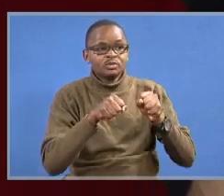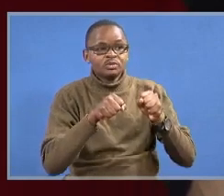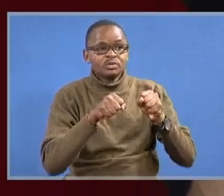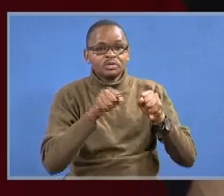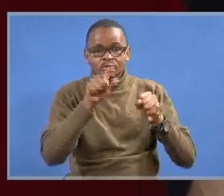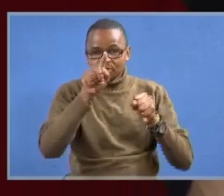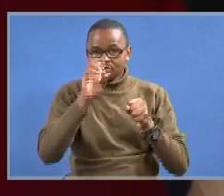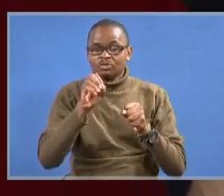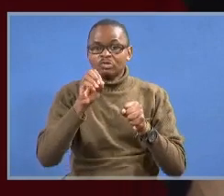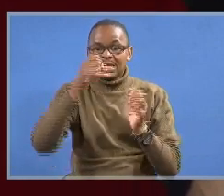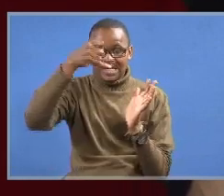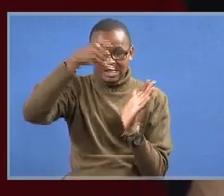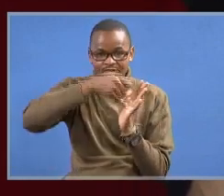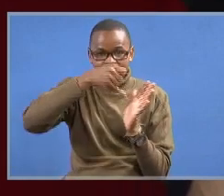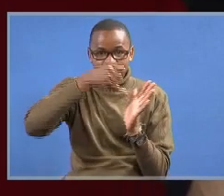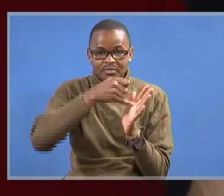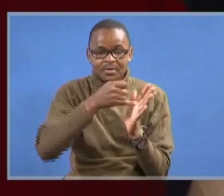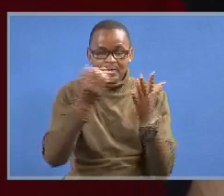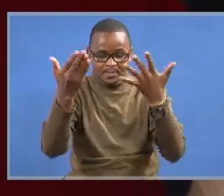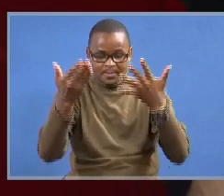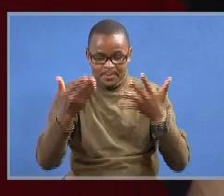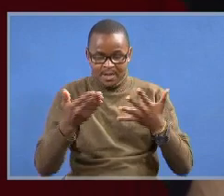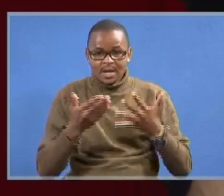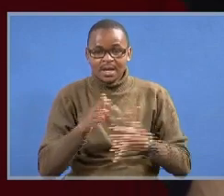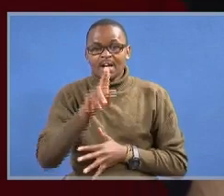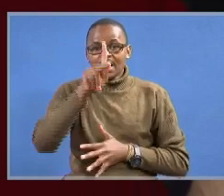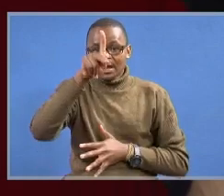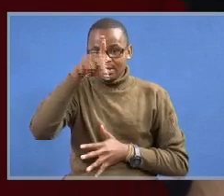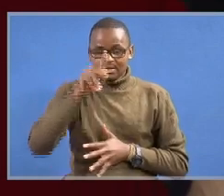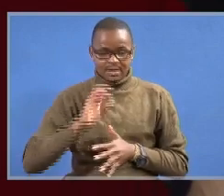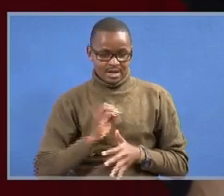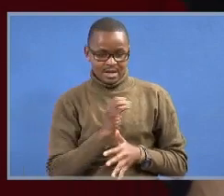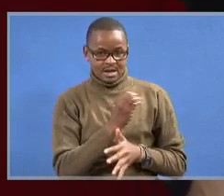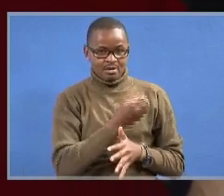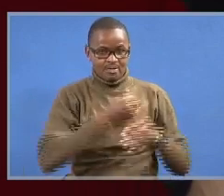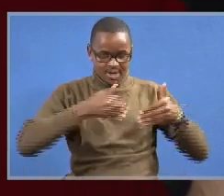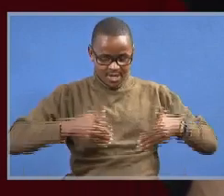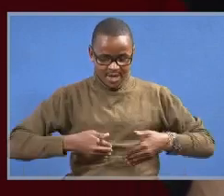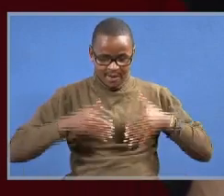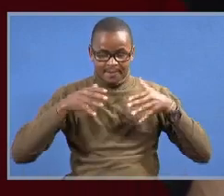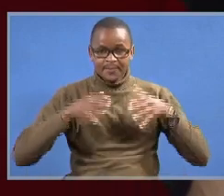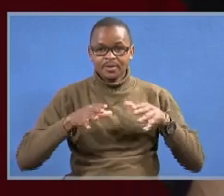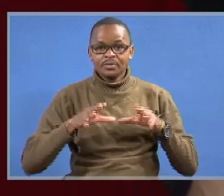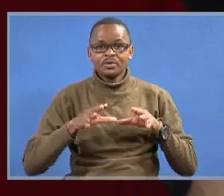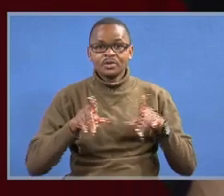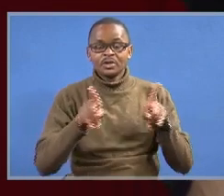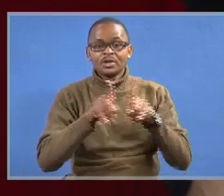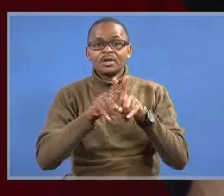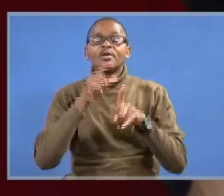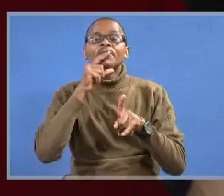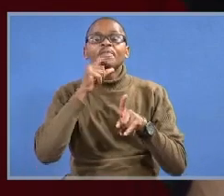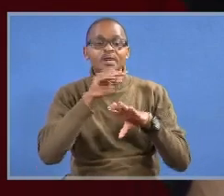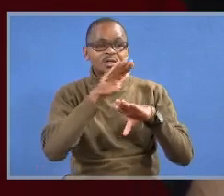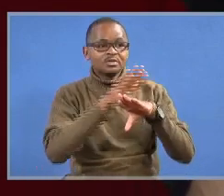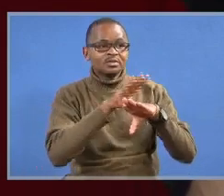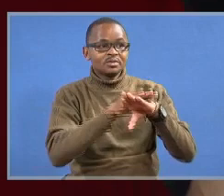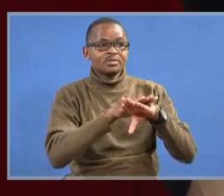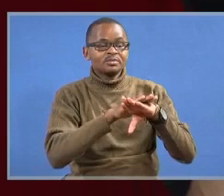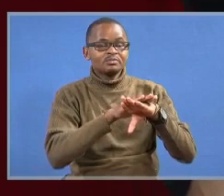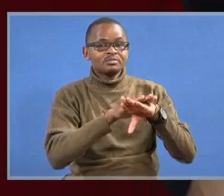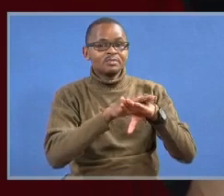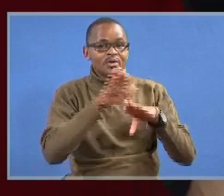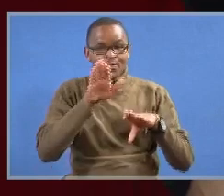to incorporate and bring up our young people as men of good, men and